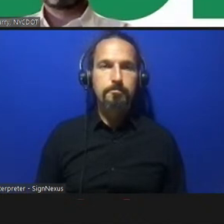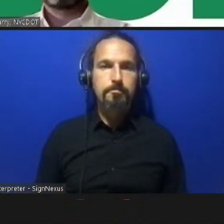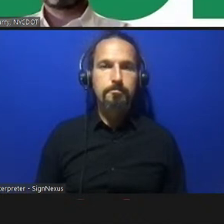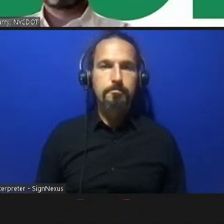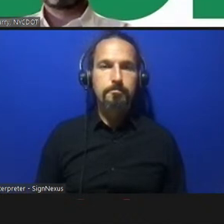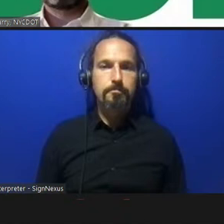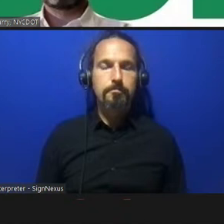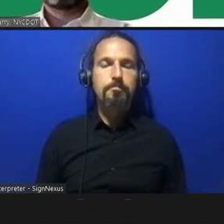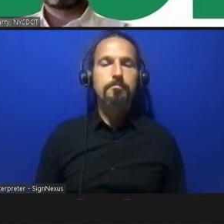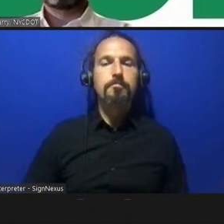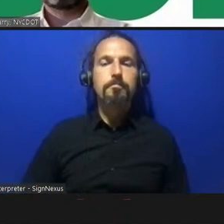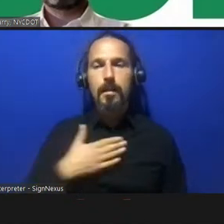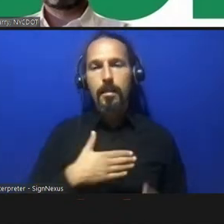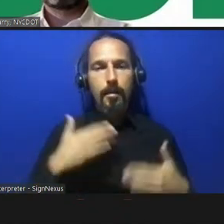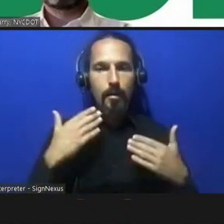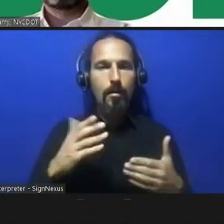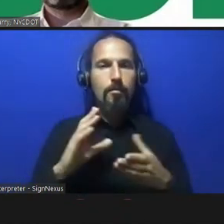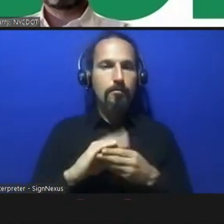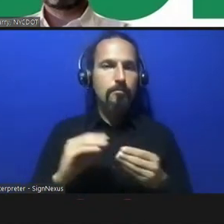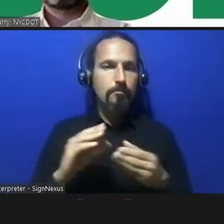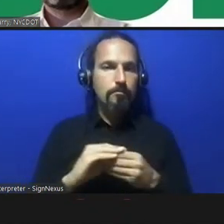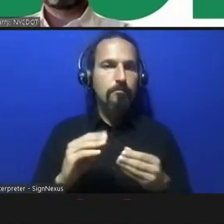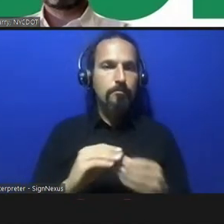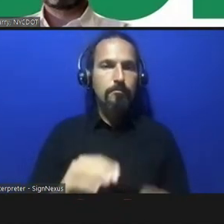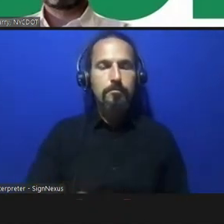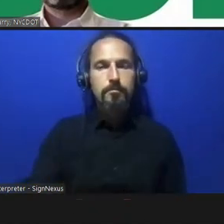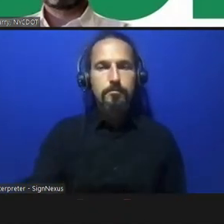please unmute and begin your remarks